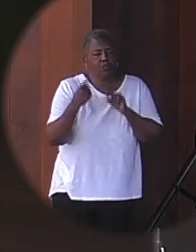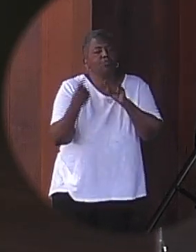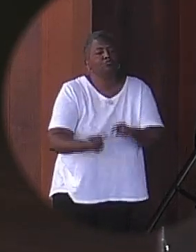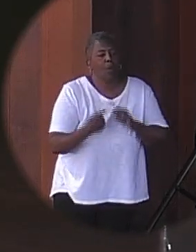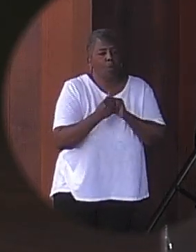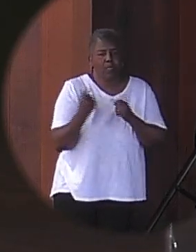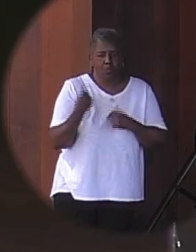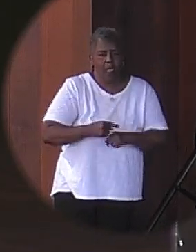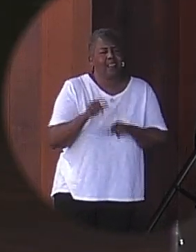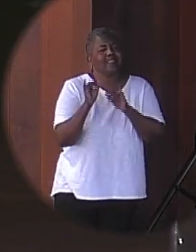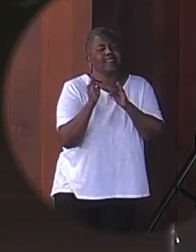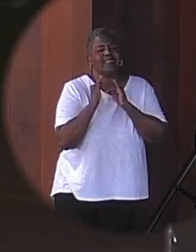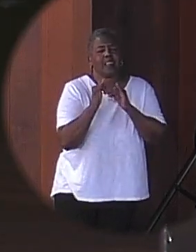today.